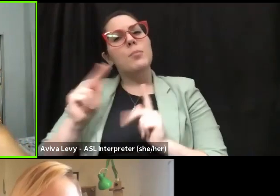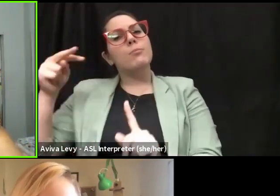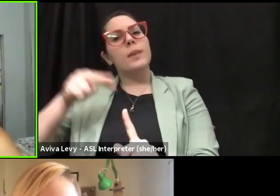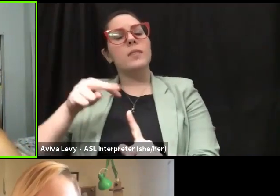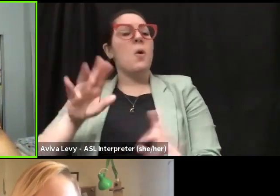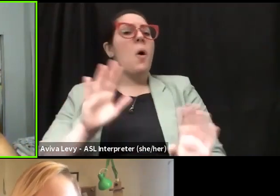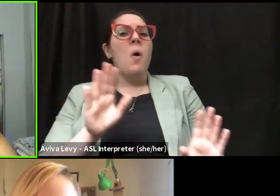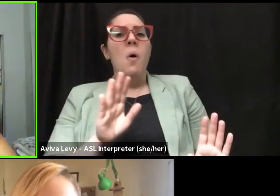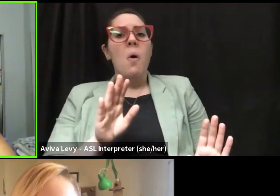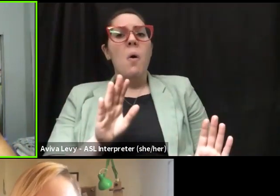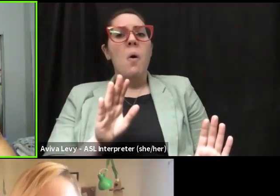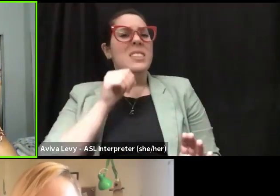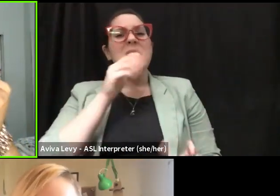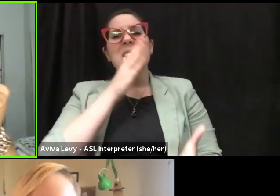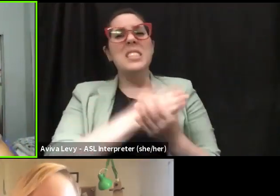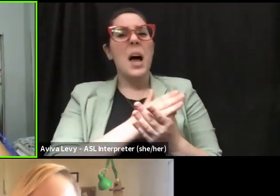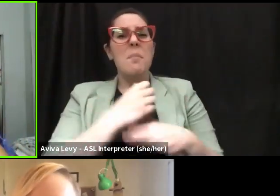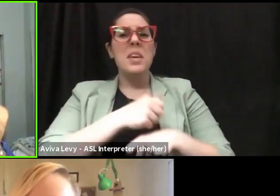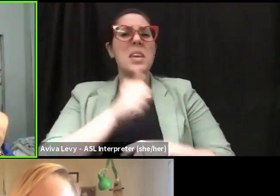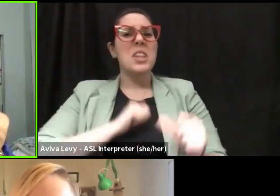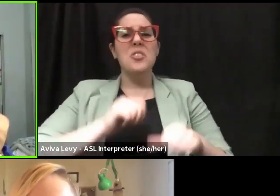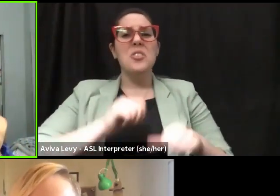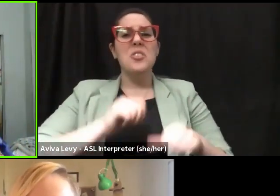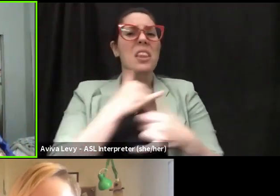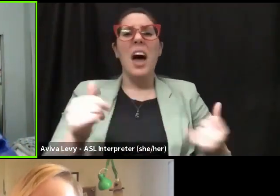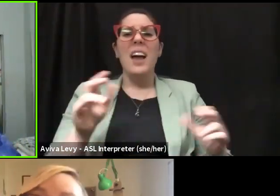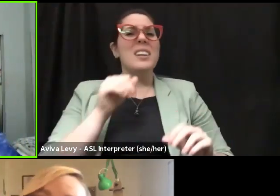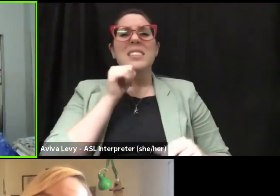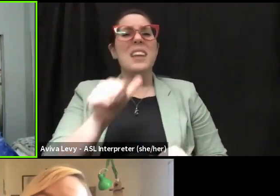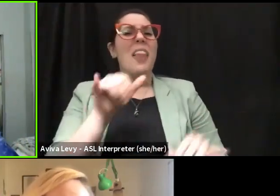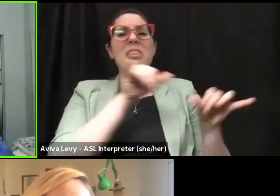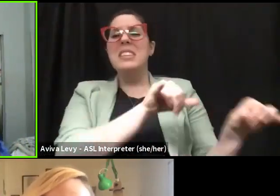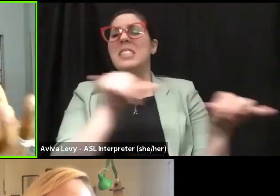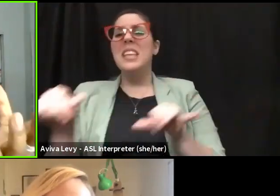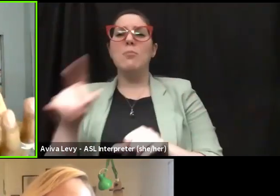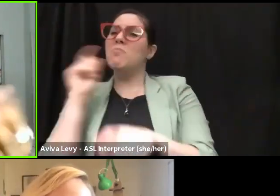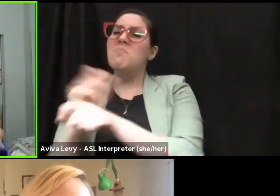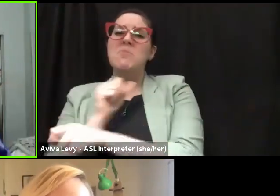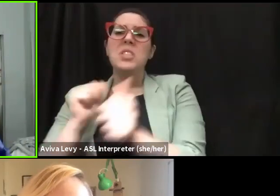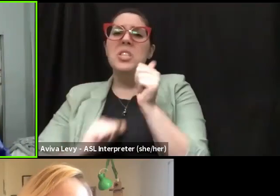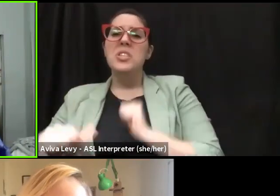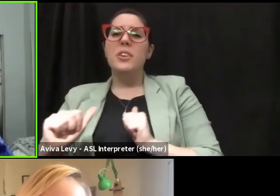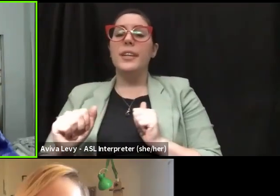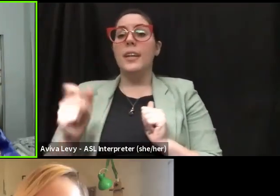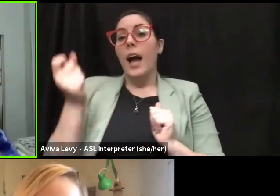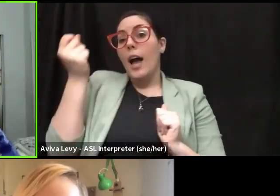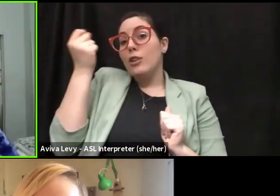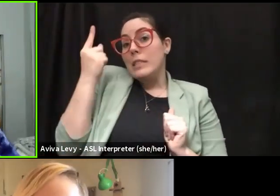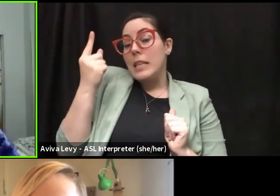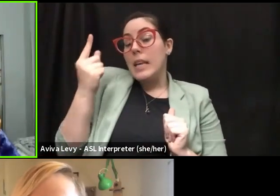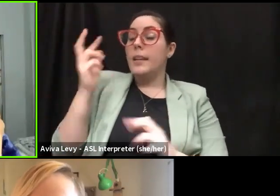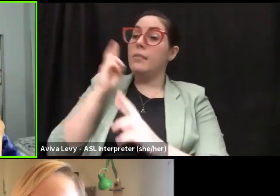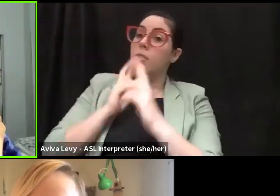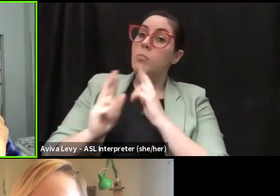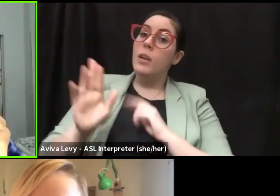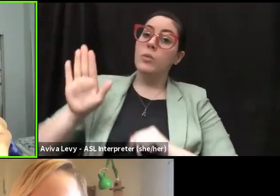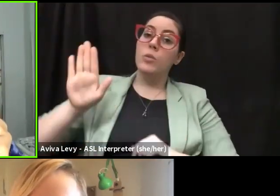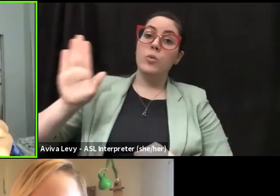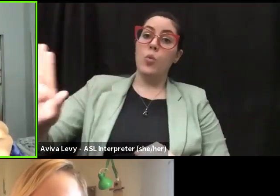theater, stop doing it in these boxes, it's not theater. And I understand and appreciate and respect